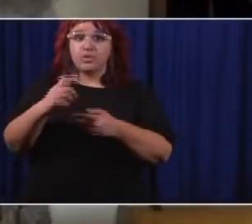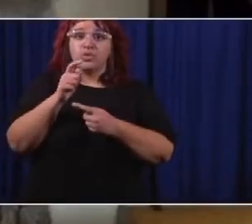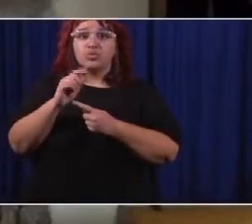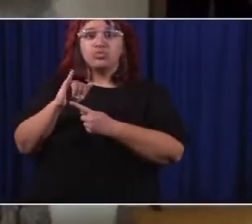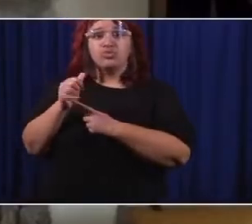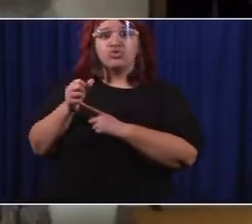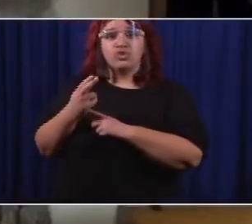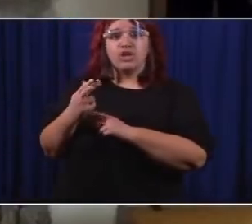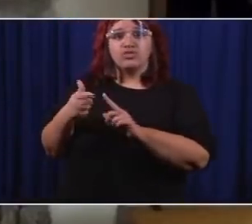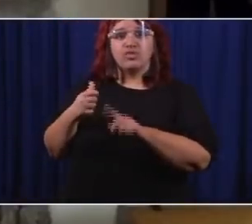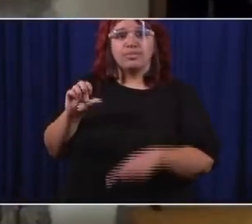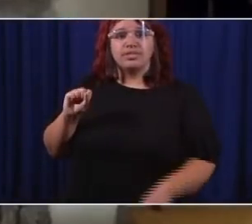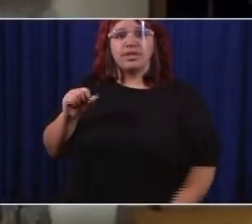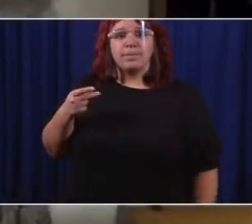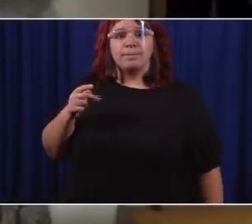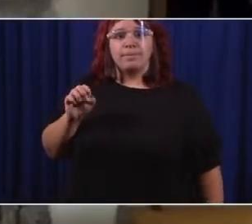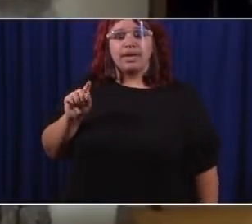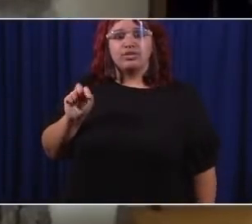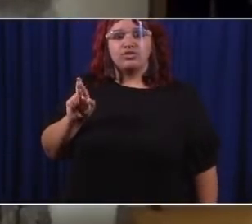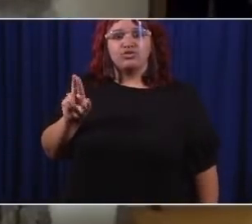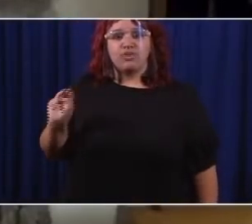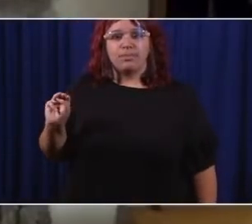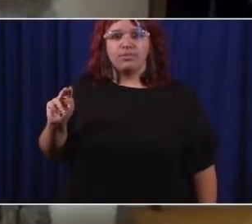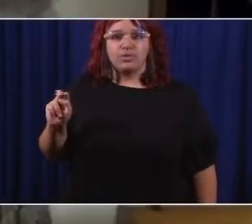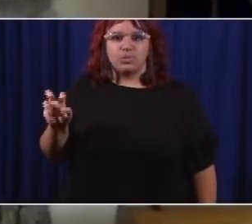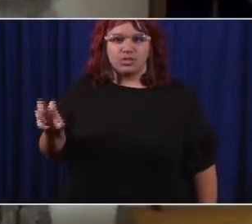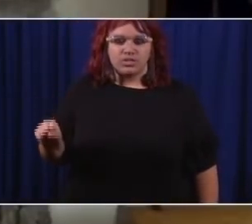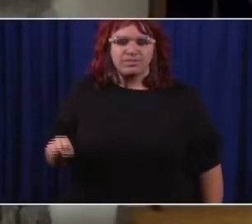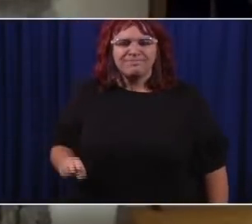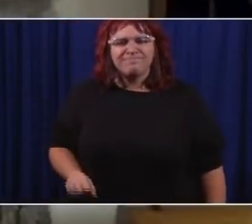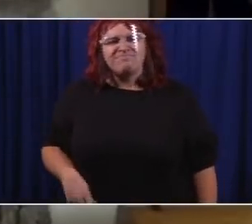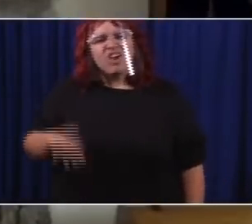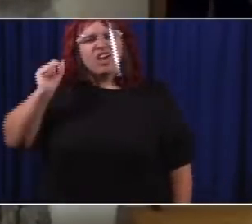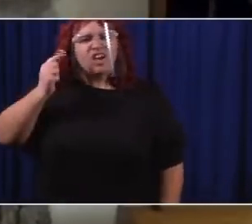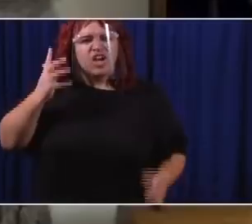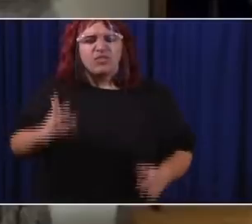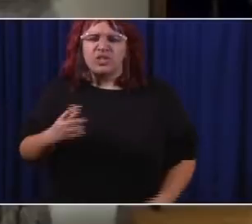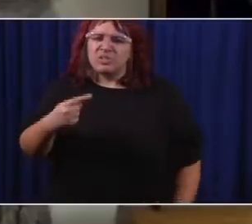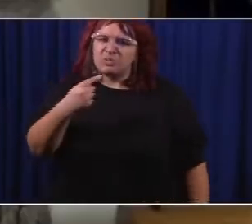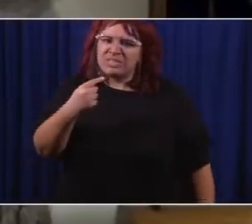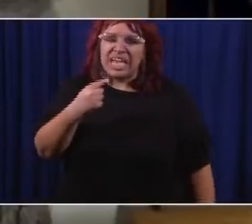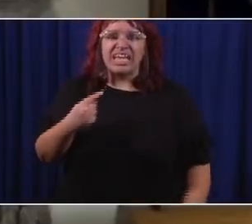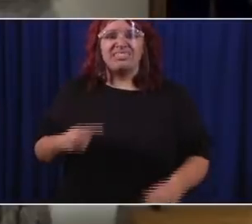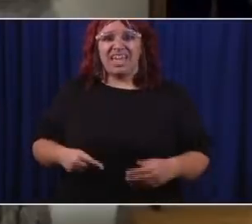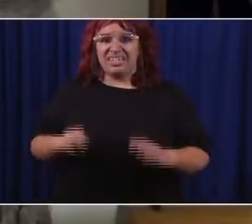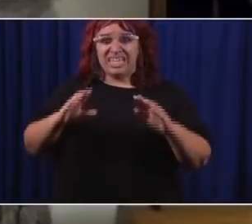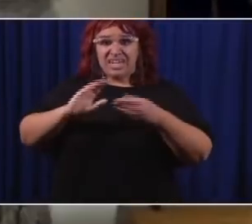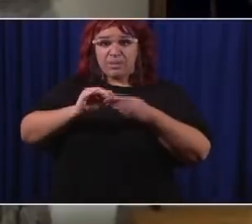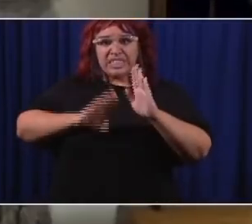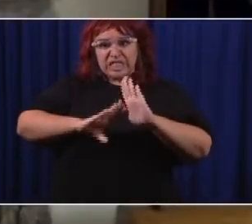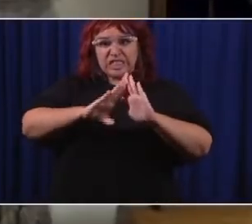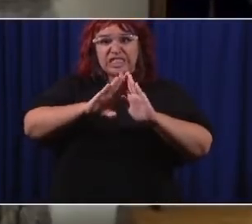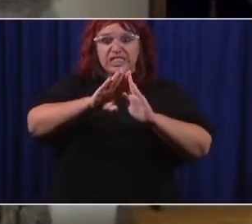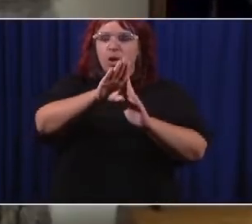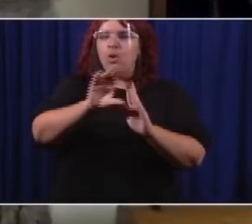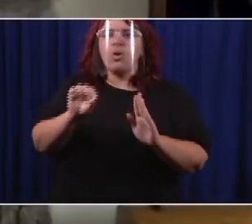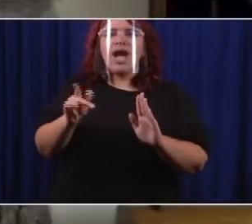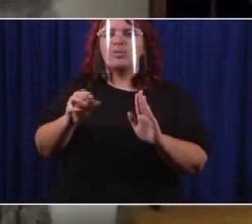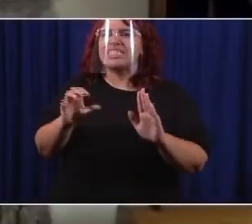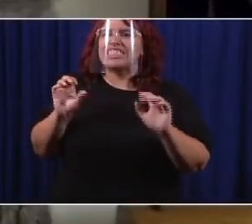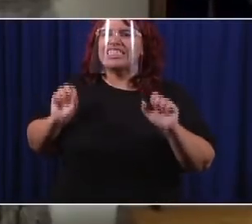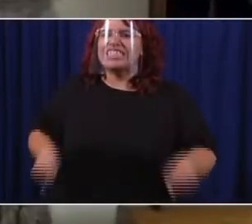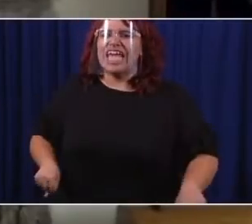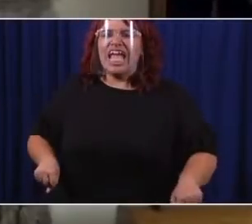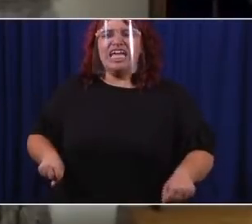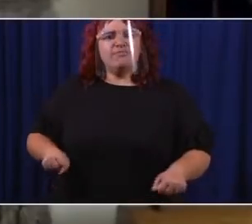Governor. You said that Ohioans still have time to turn this around, and you've also signaled to those that haven't taken